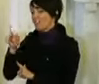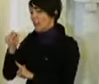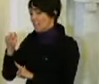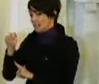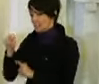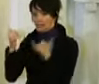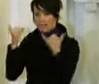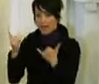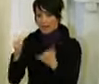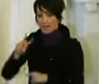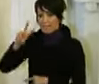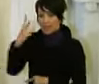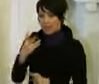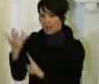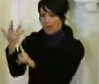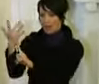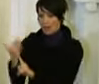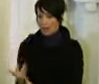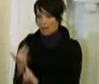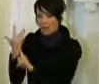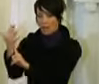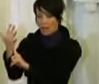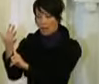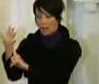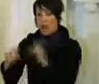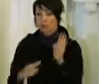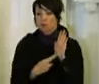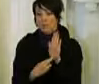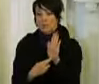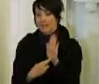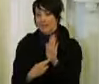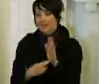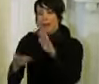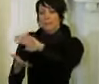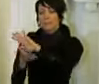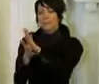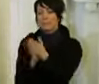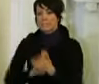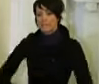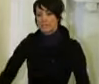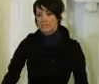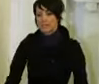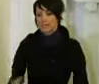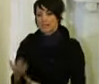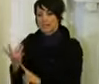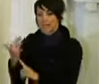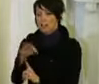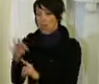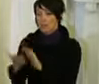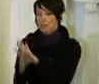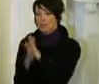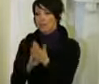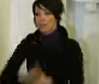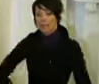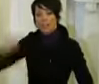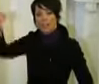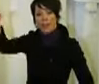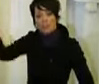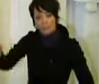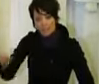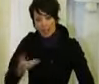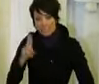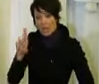second candle. It is the candle of peace. So I'd invite the usher, if possible, to